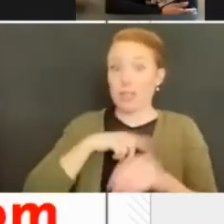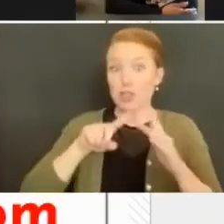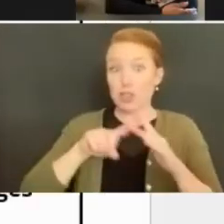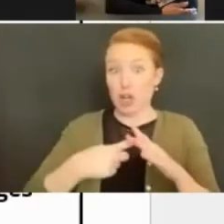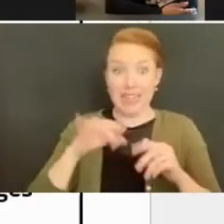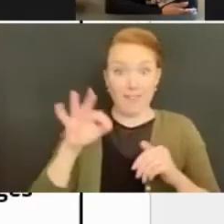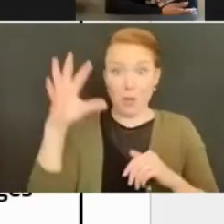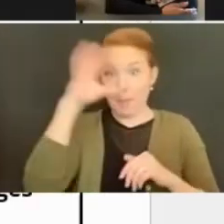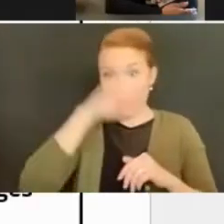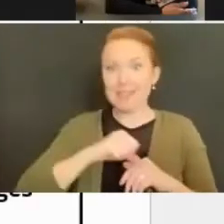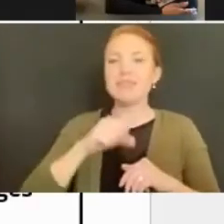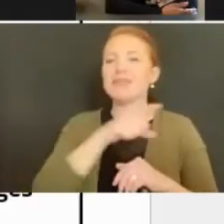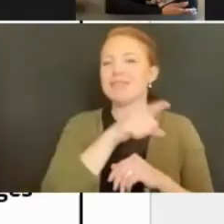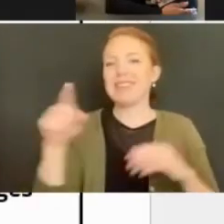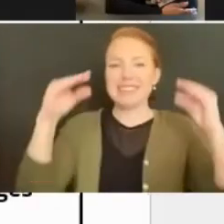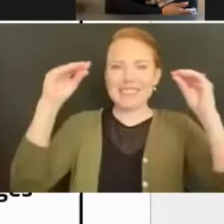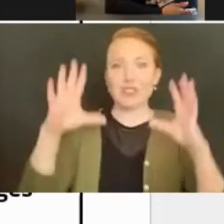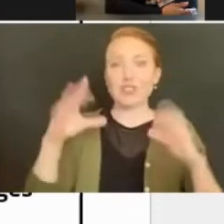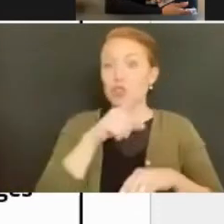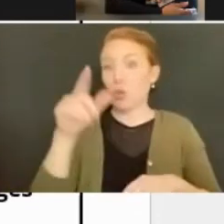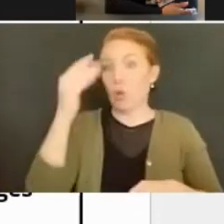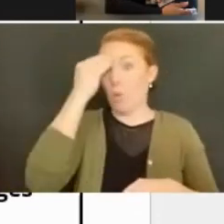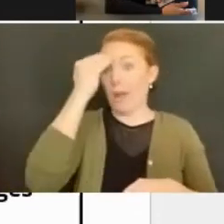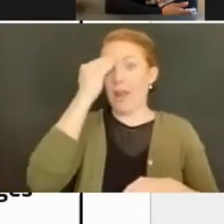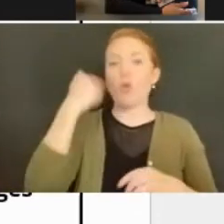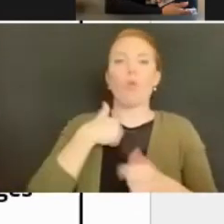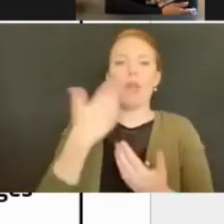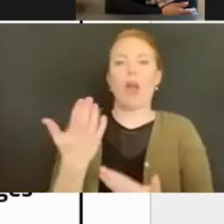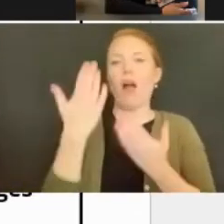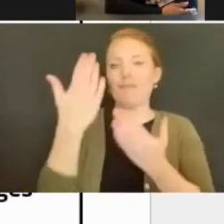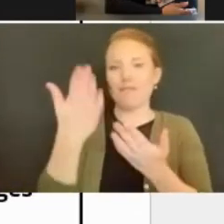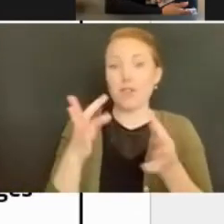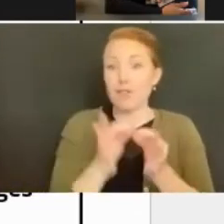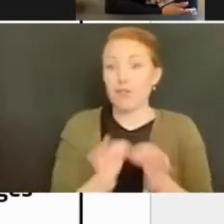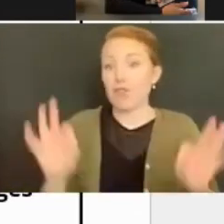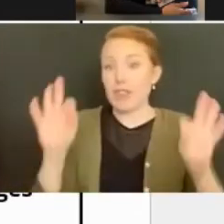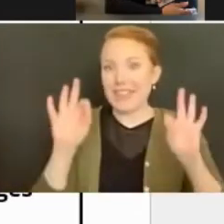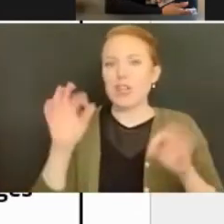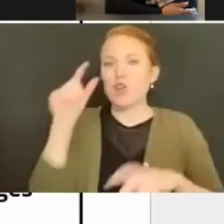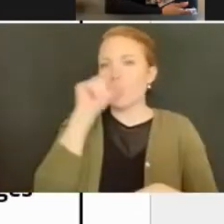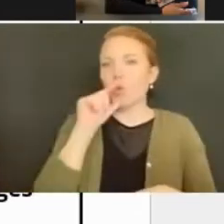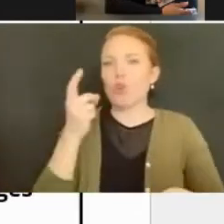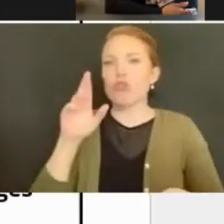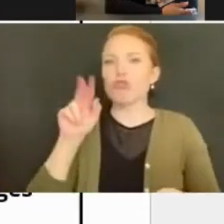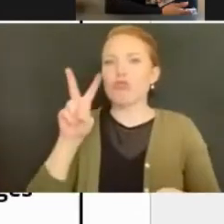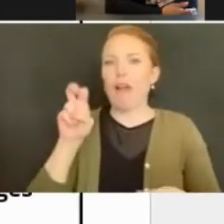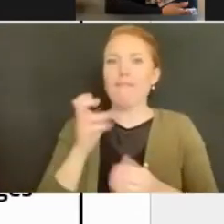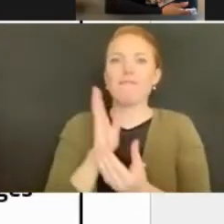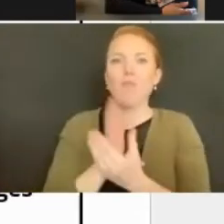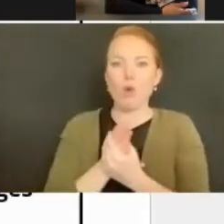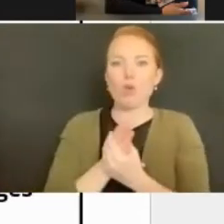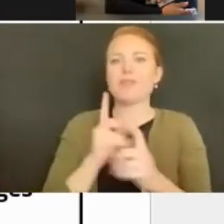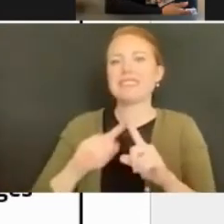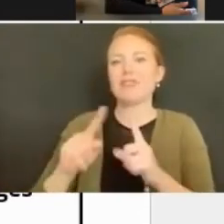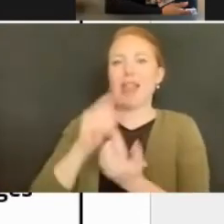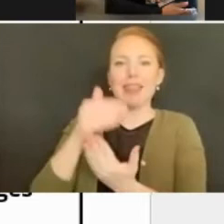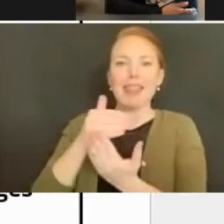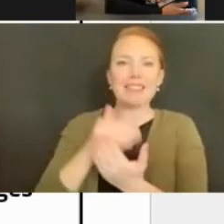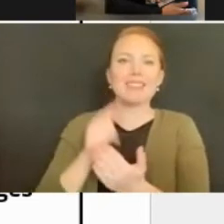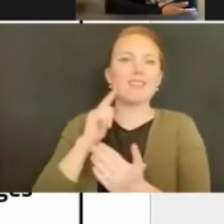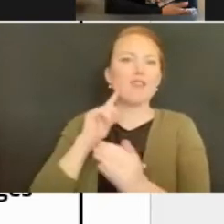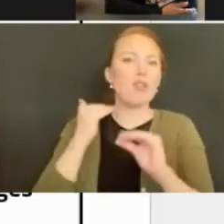the educators in the room are aware. We offered up a free Google Drive folder of lessons for email